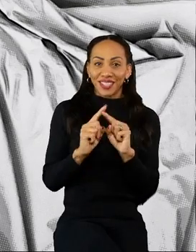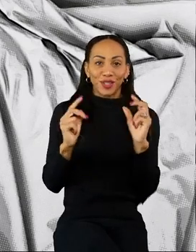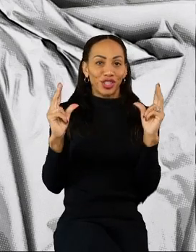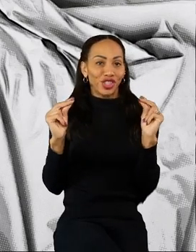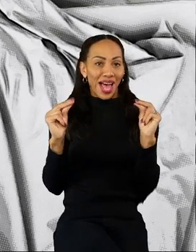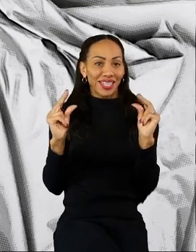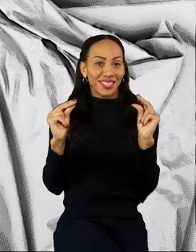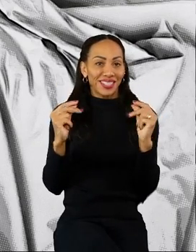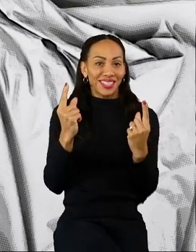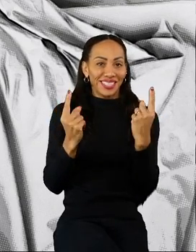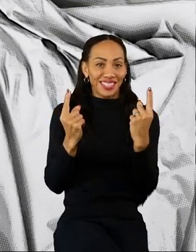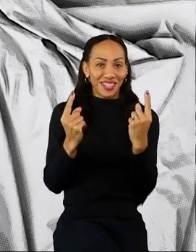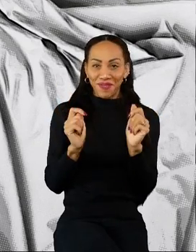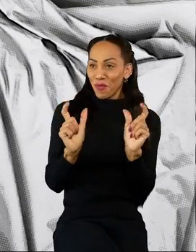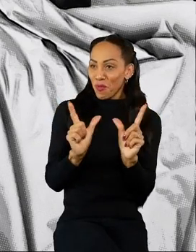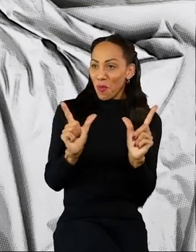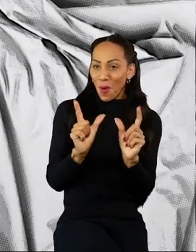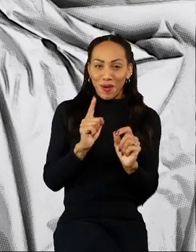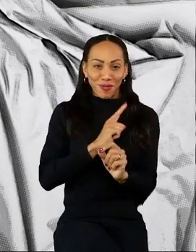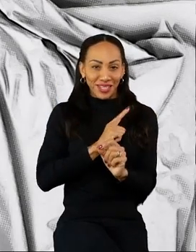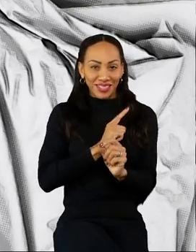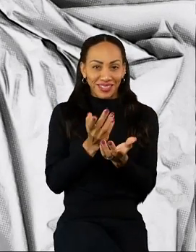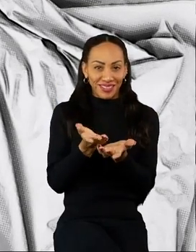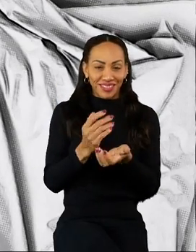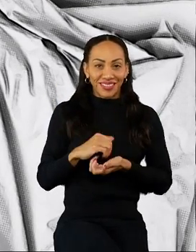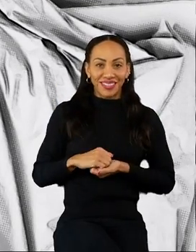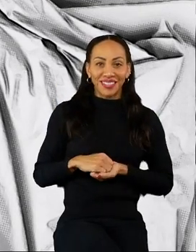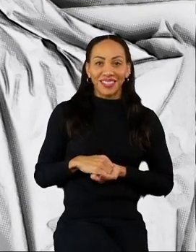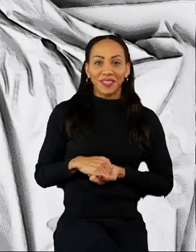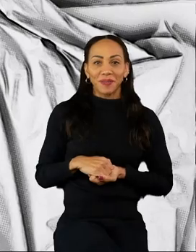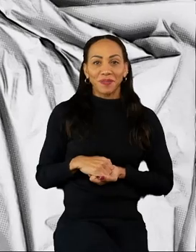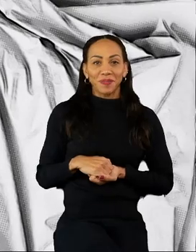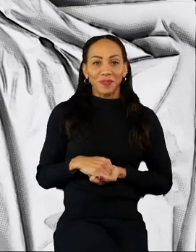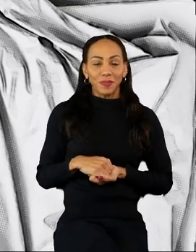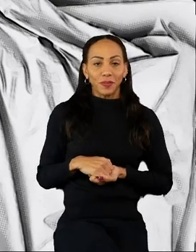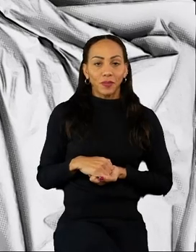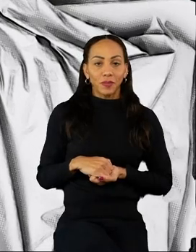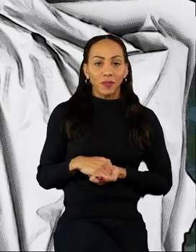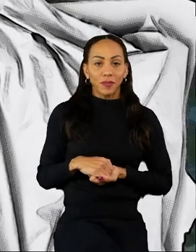might want to have a sort of talk to somebody for